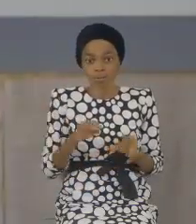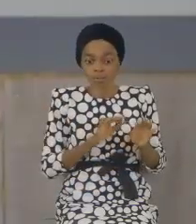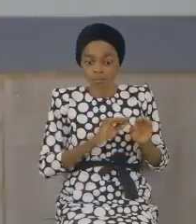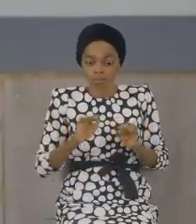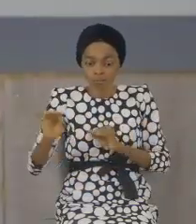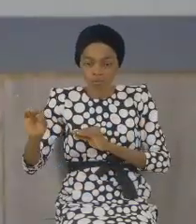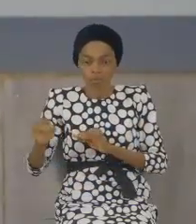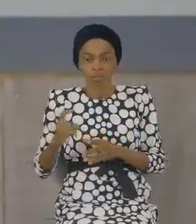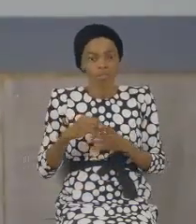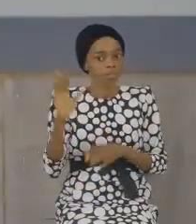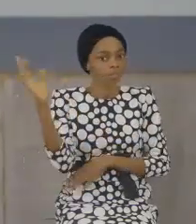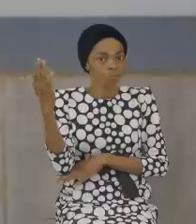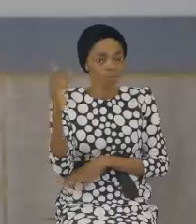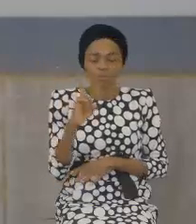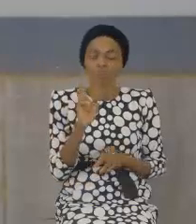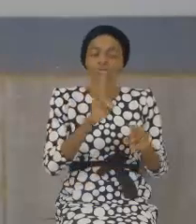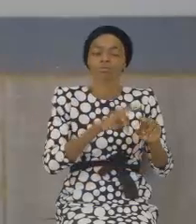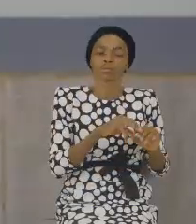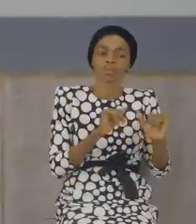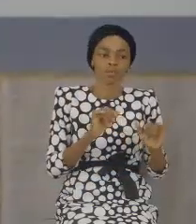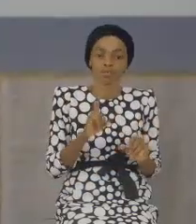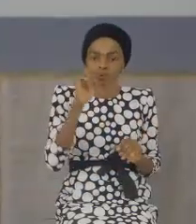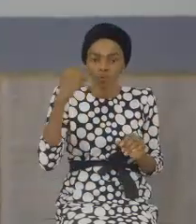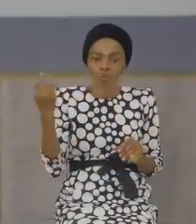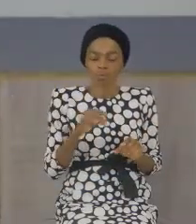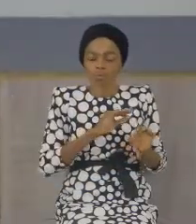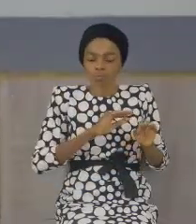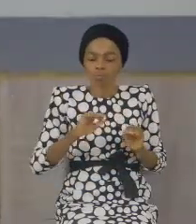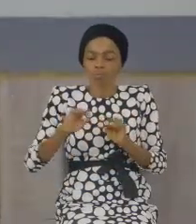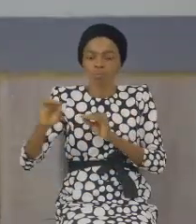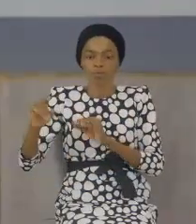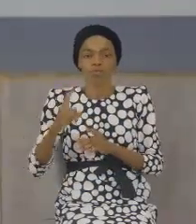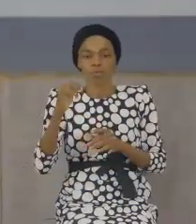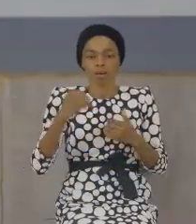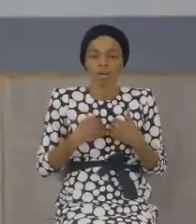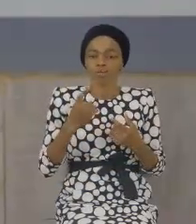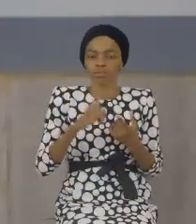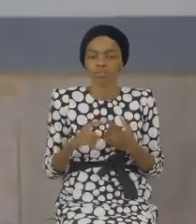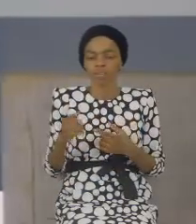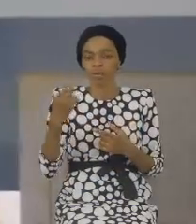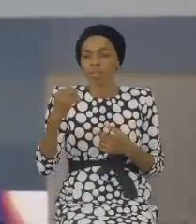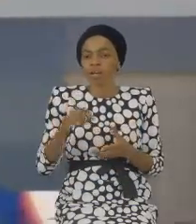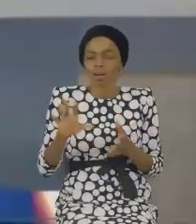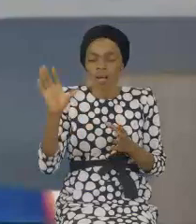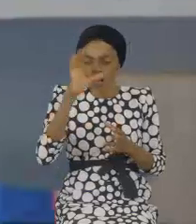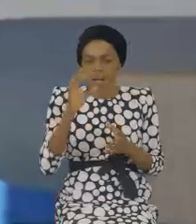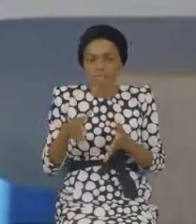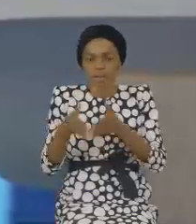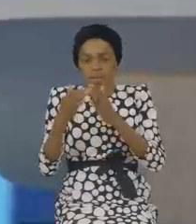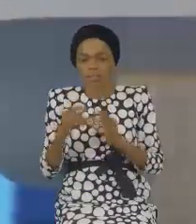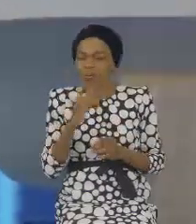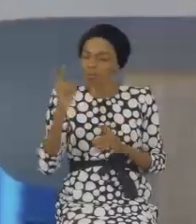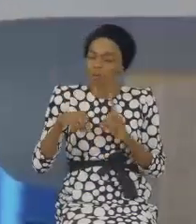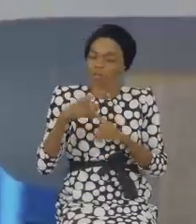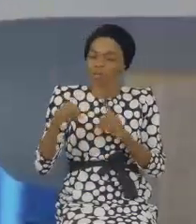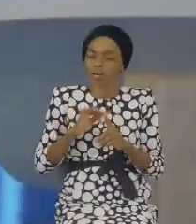don't settle down. You're always on the move, and you want to find out, when am I getting there? When am I entering? And then